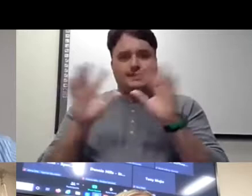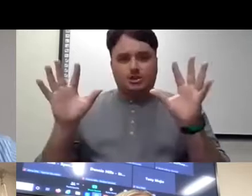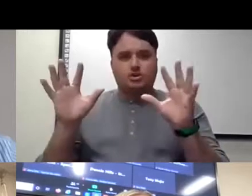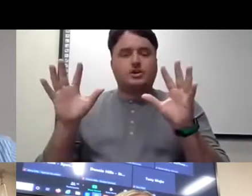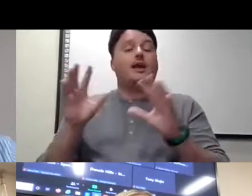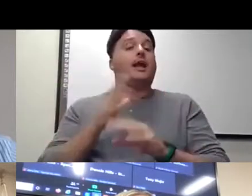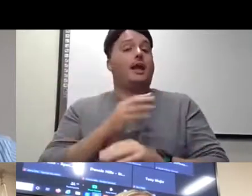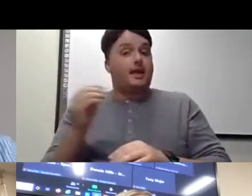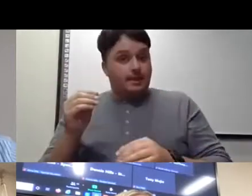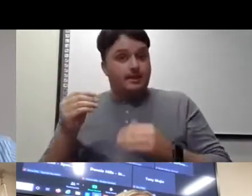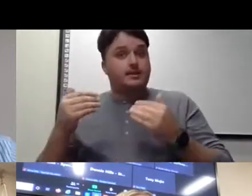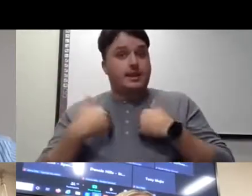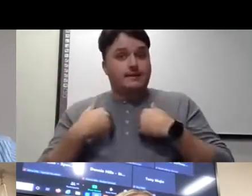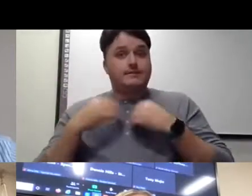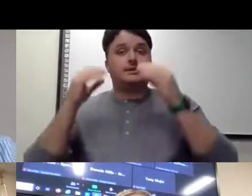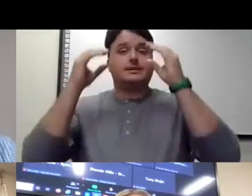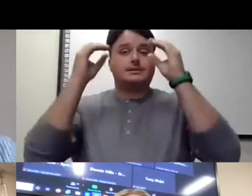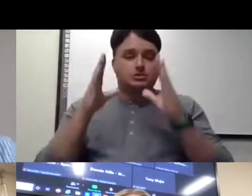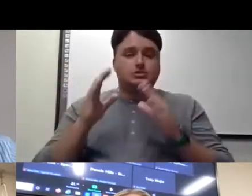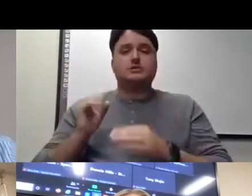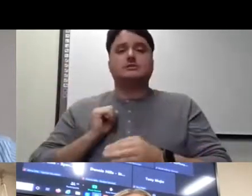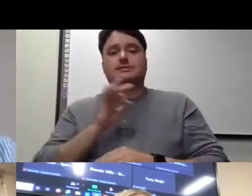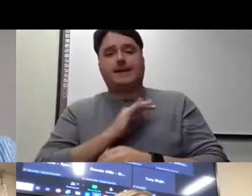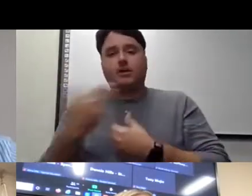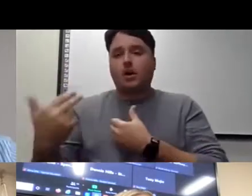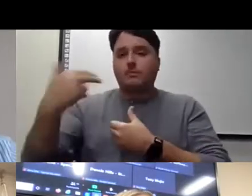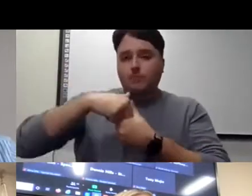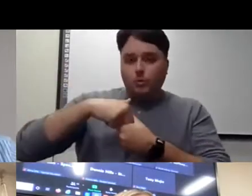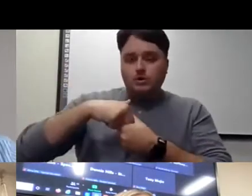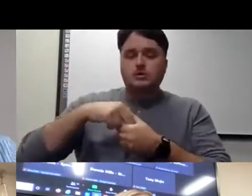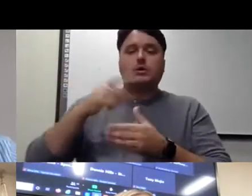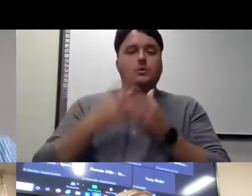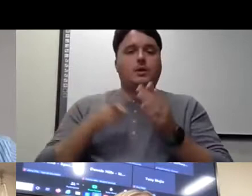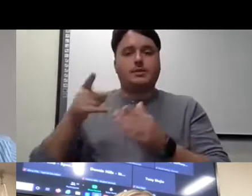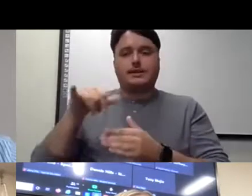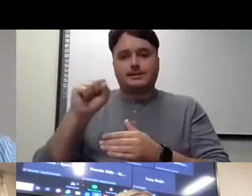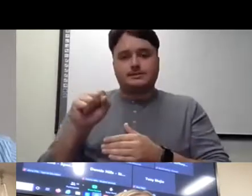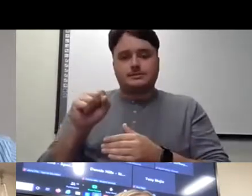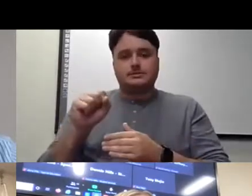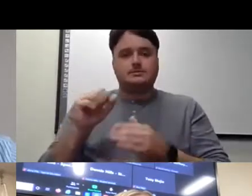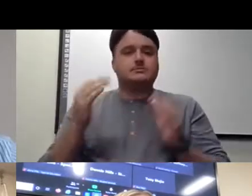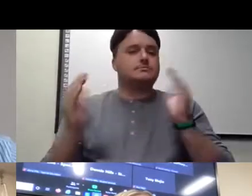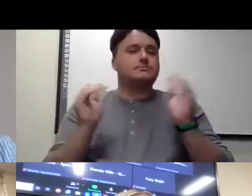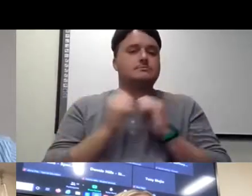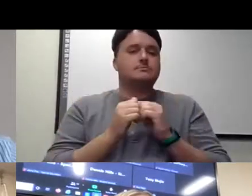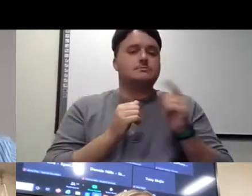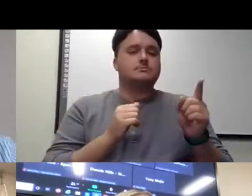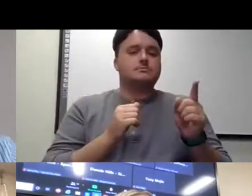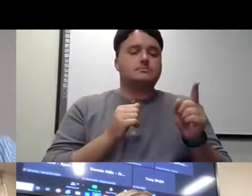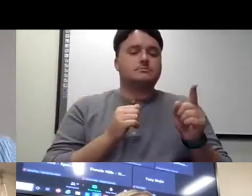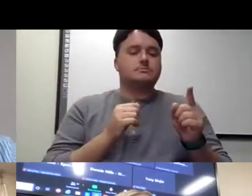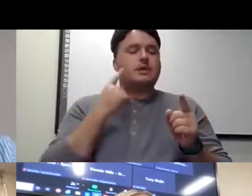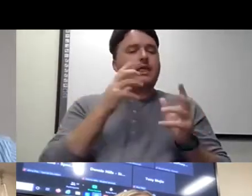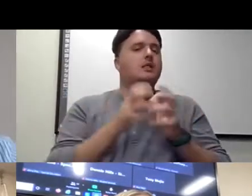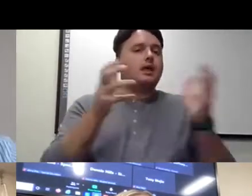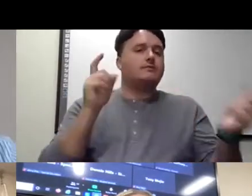have our teachers, our staff like on board with kind of what that is versus, I think there's just been a lot of